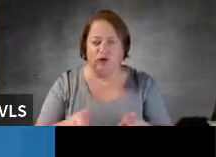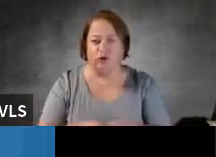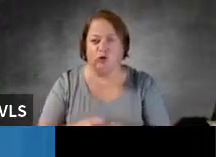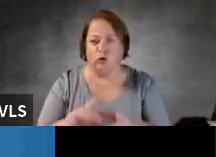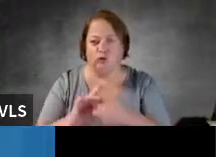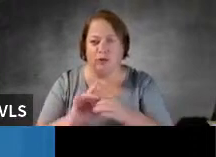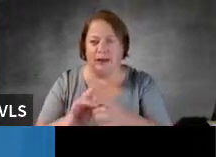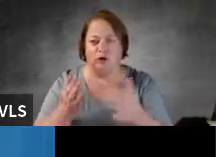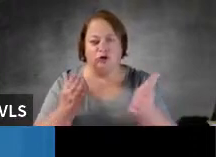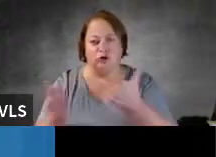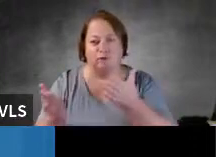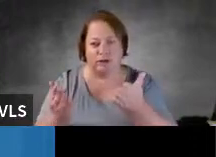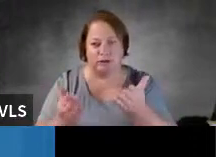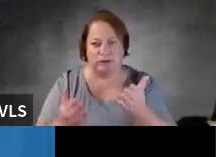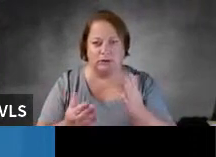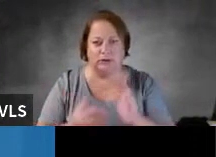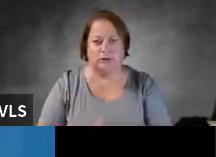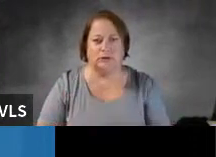services who